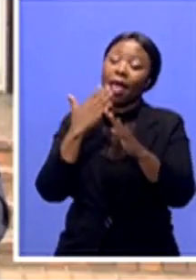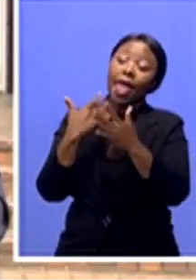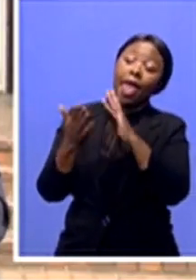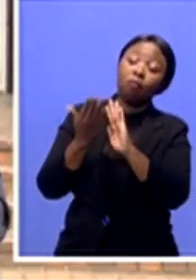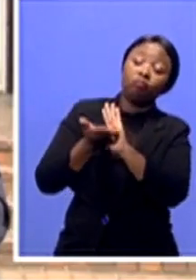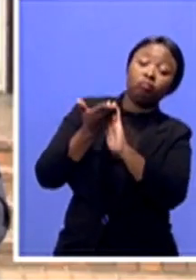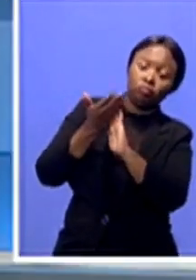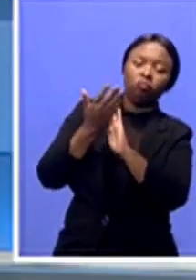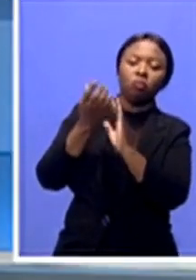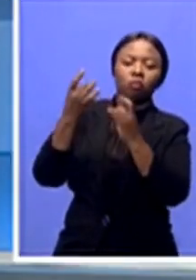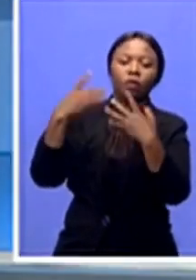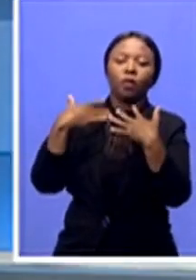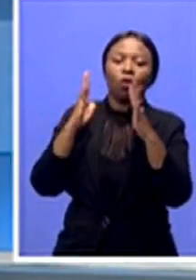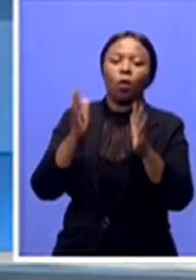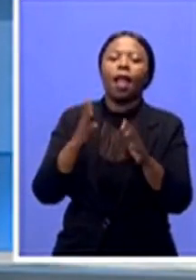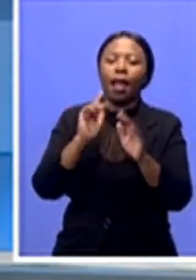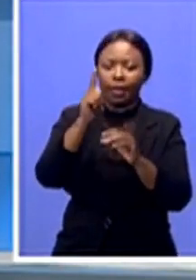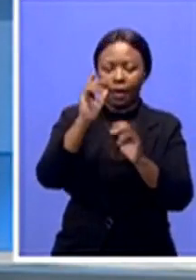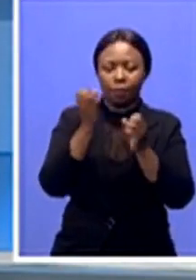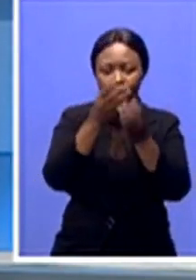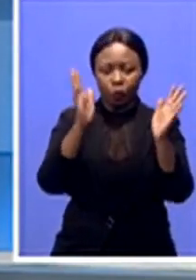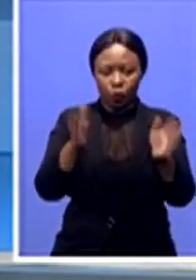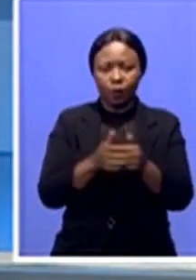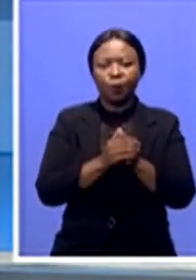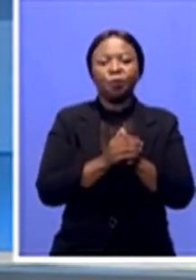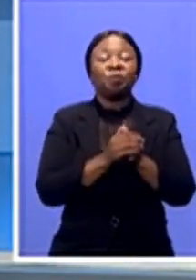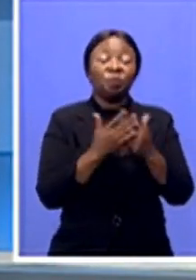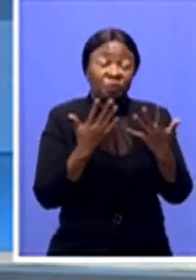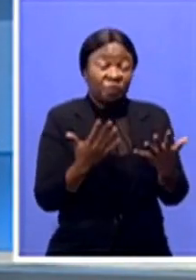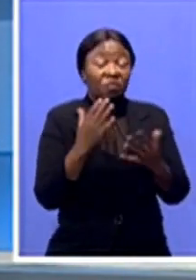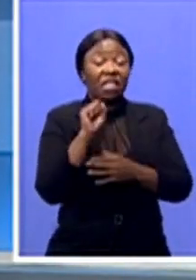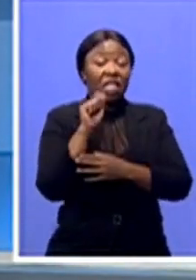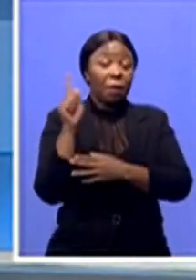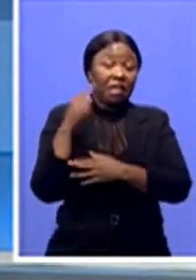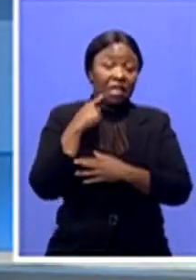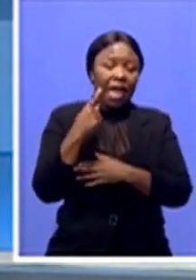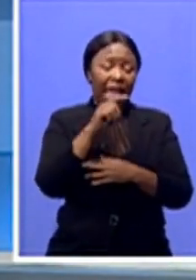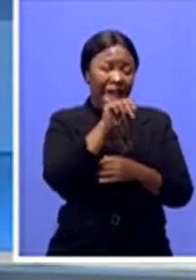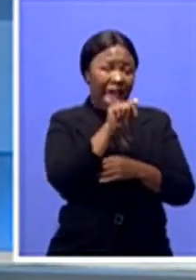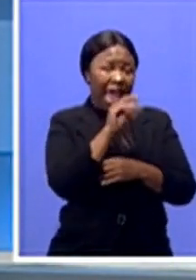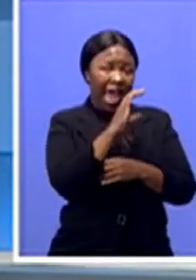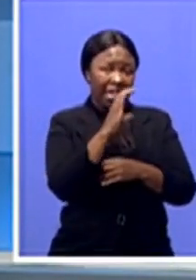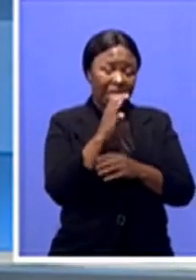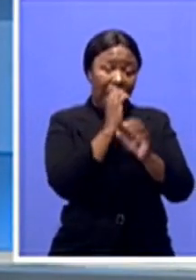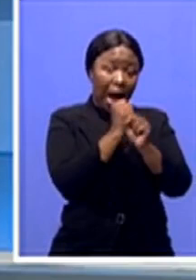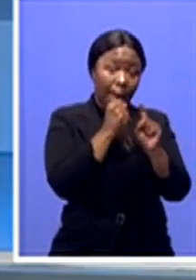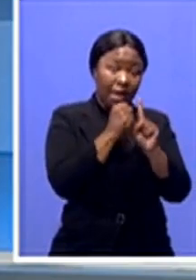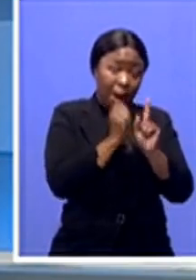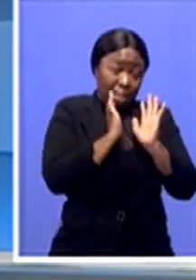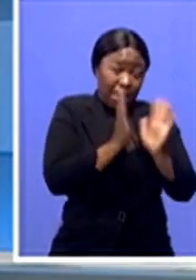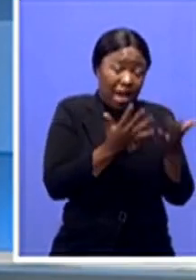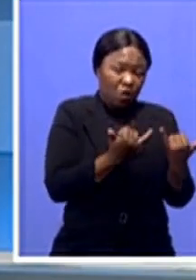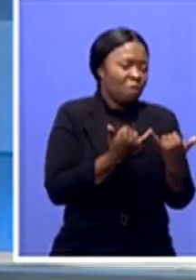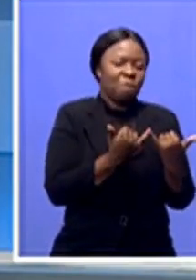latest. So, as Samkele was saying, the ANC is not the only party campaigning today and tomorrow. We've got a sense